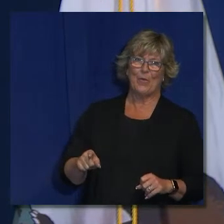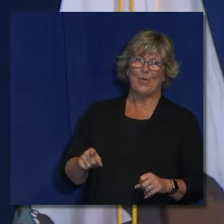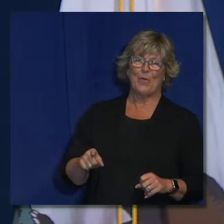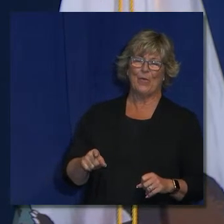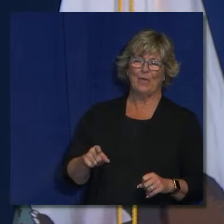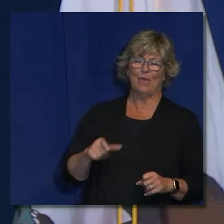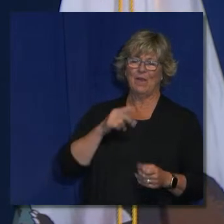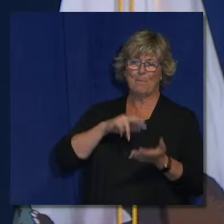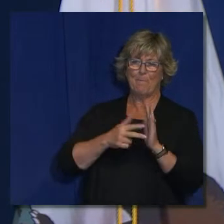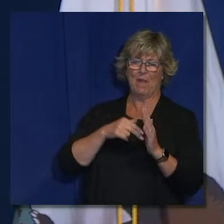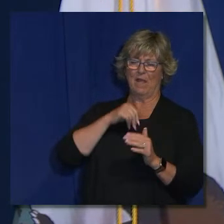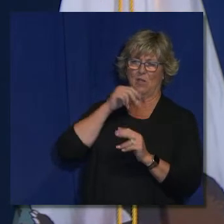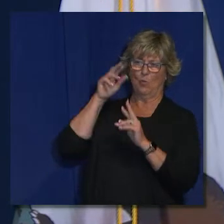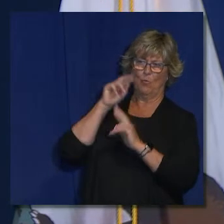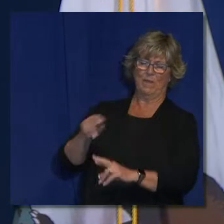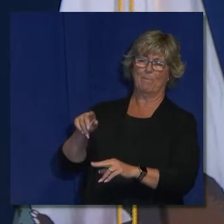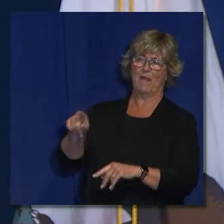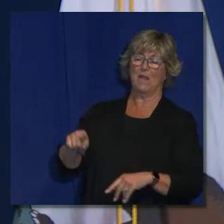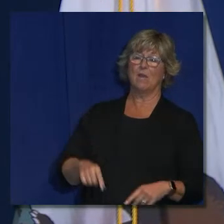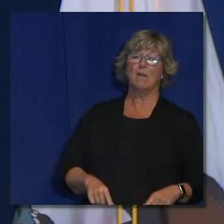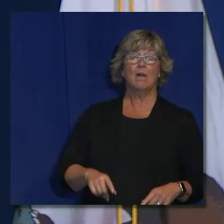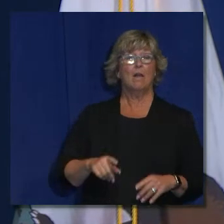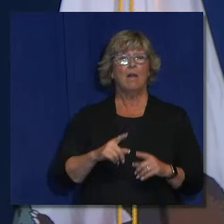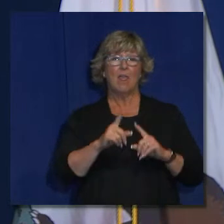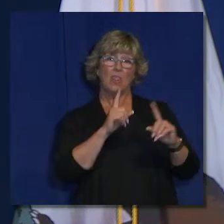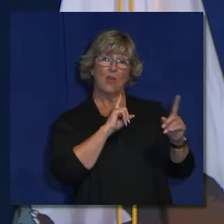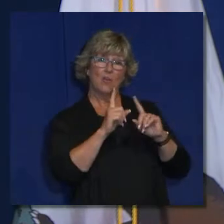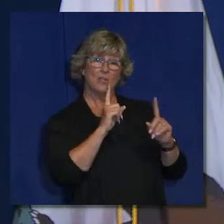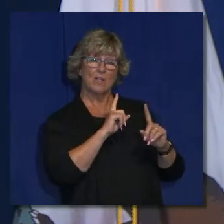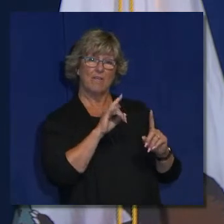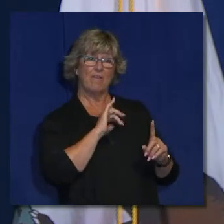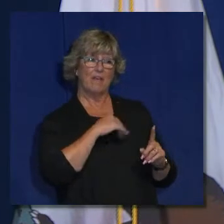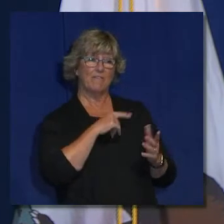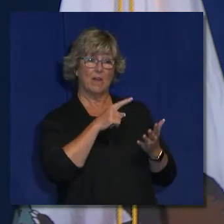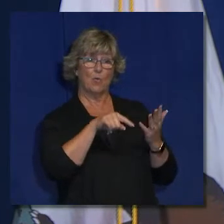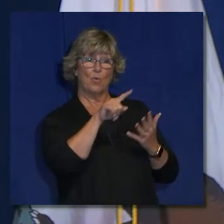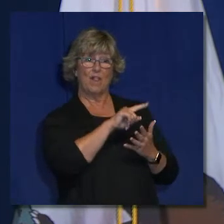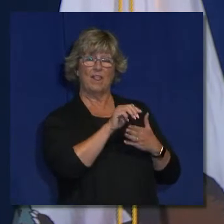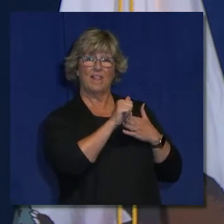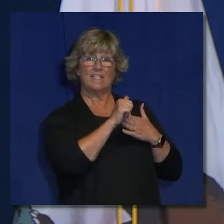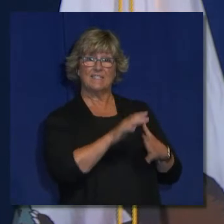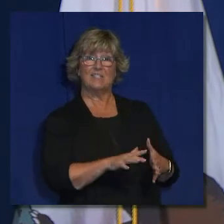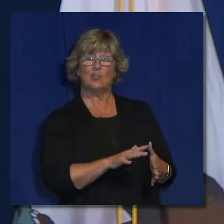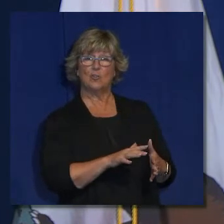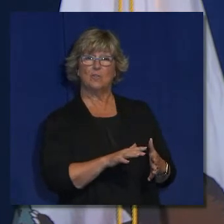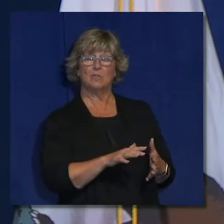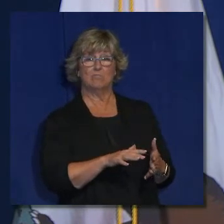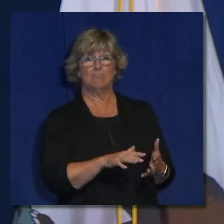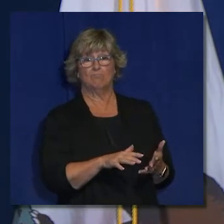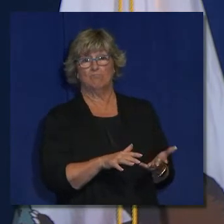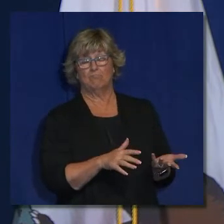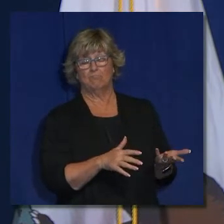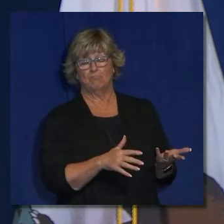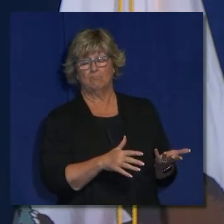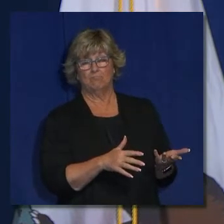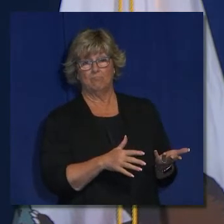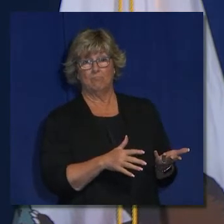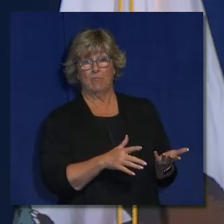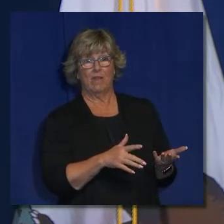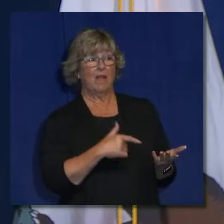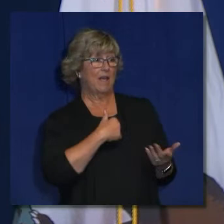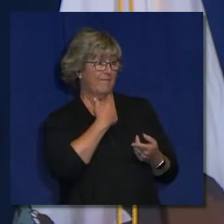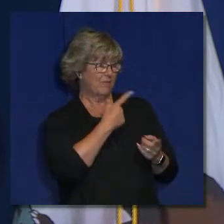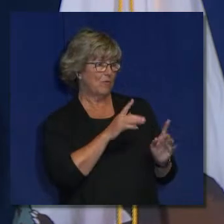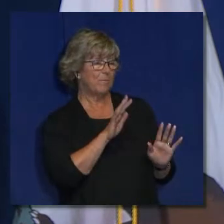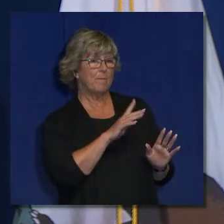respectfully. The conversations I've directly had with leaders have gone this way. It really would help